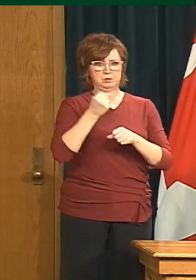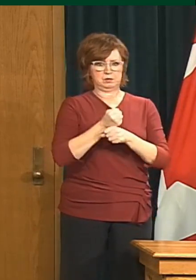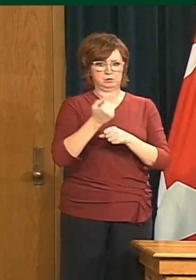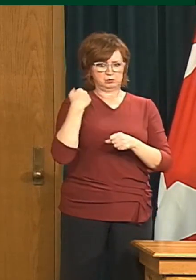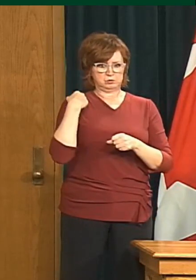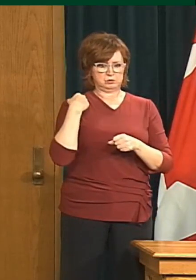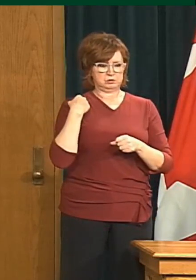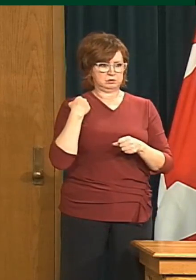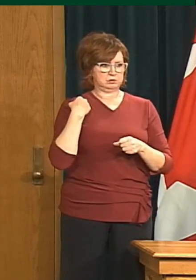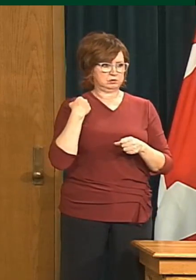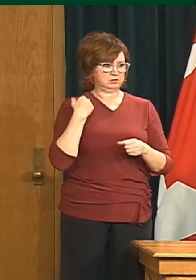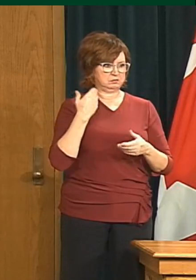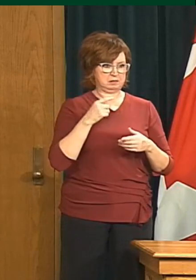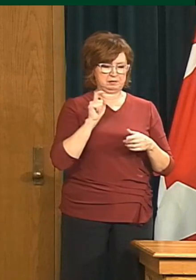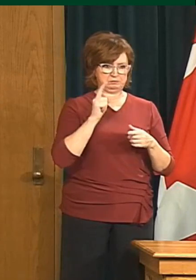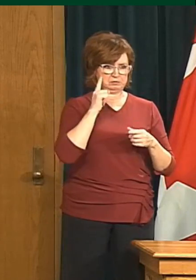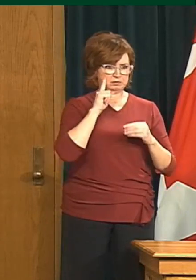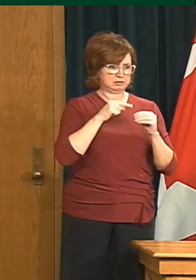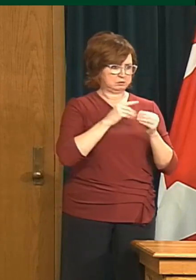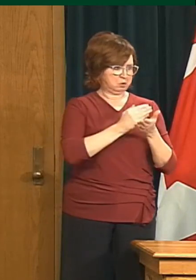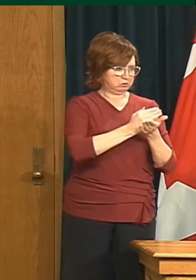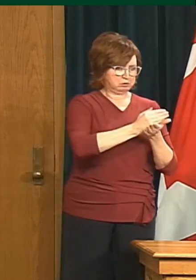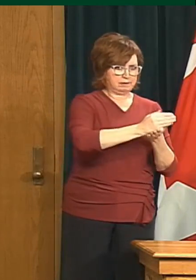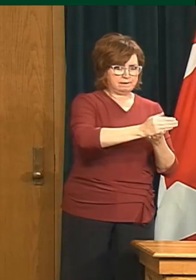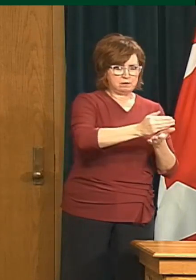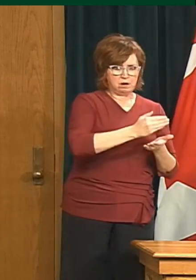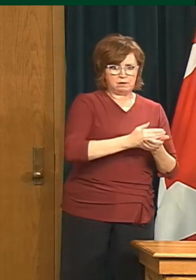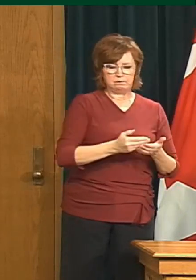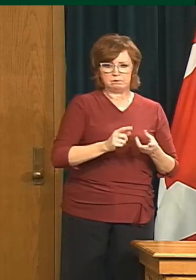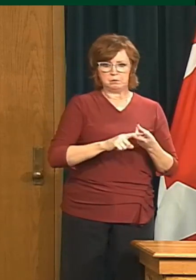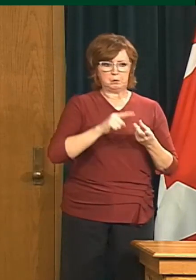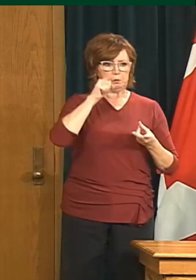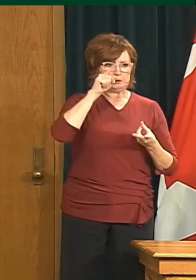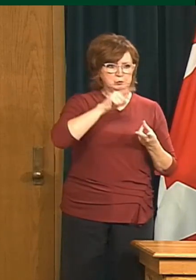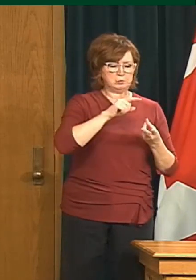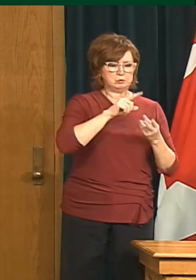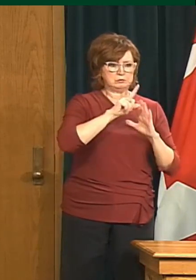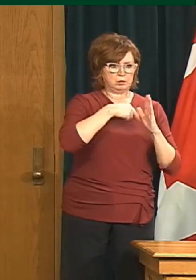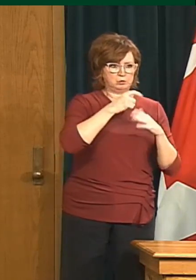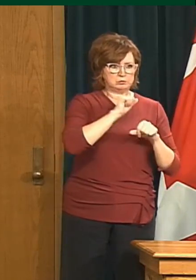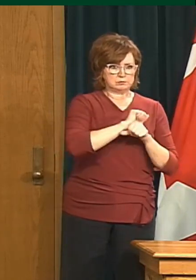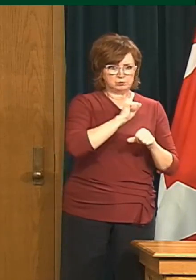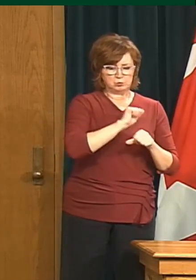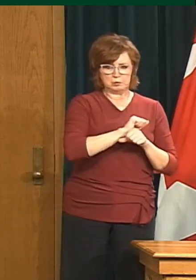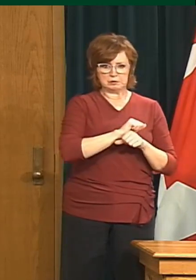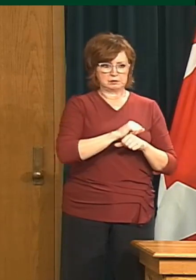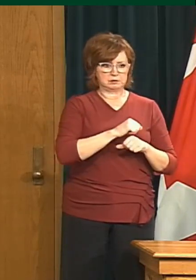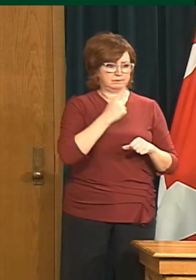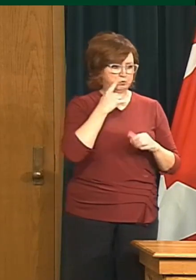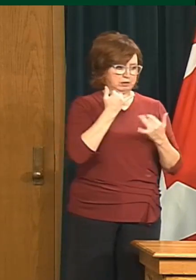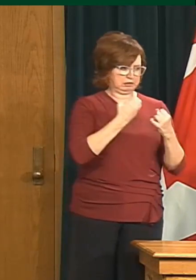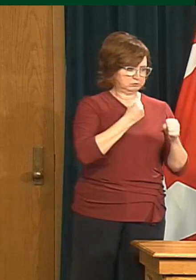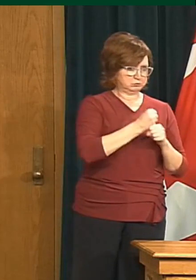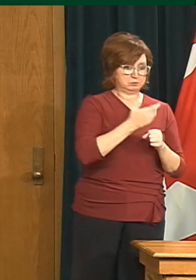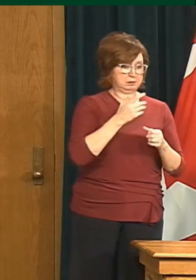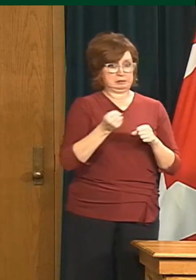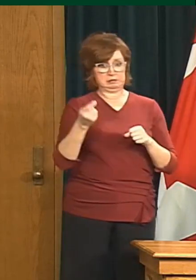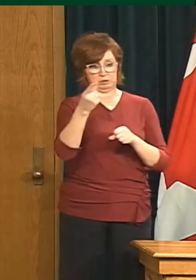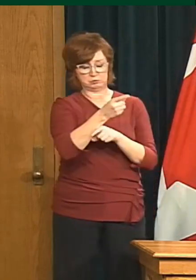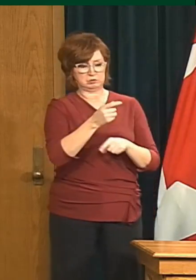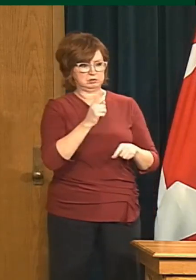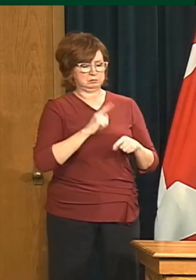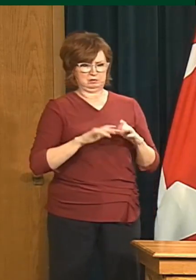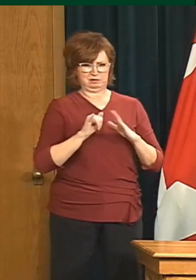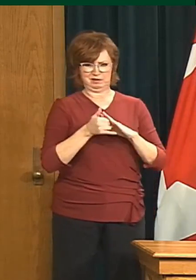thinking about layoffs? Are you not thinking about curtailing capital spending? If not this year, over the next? I don't understand how you